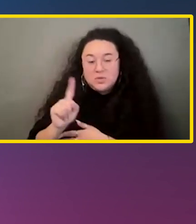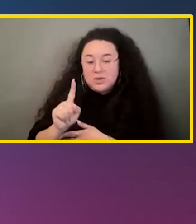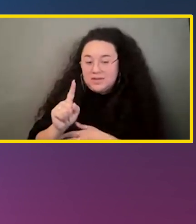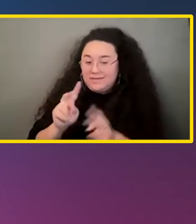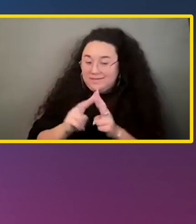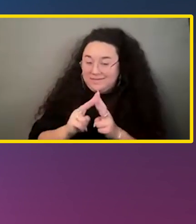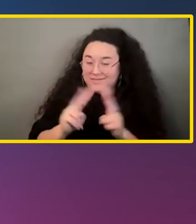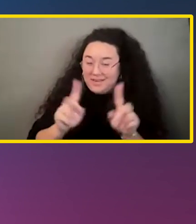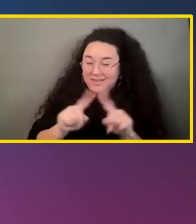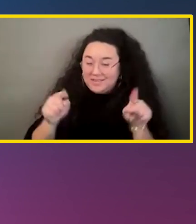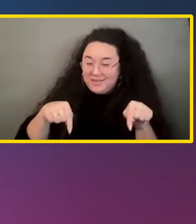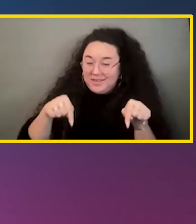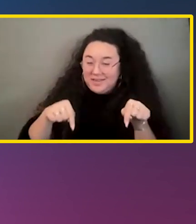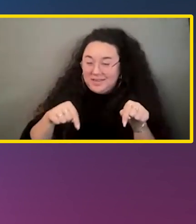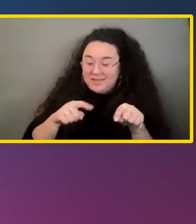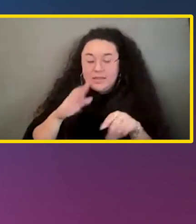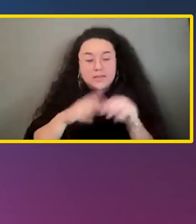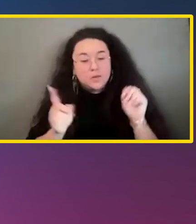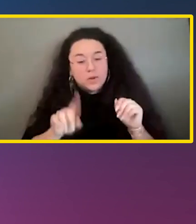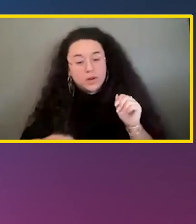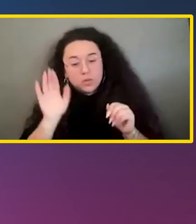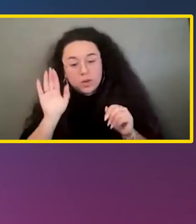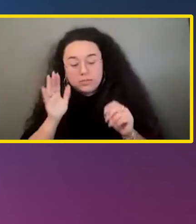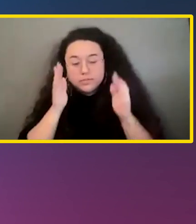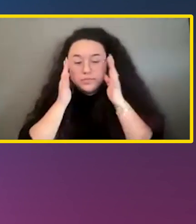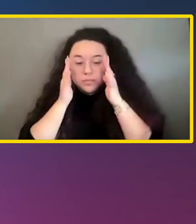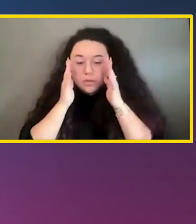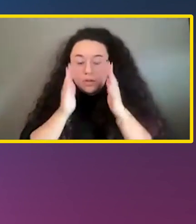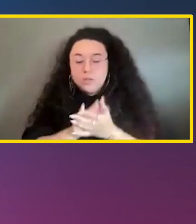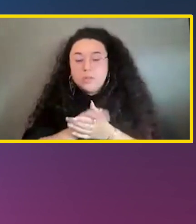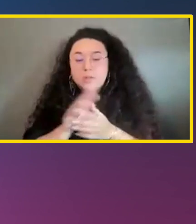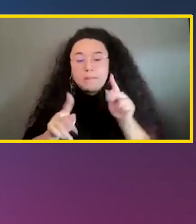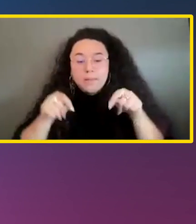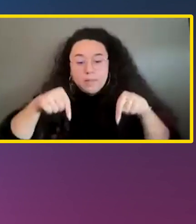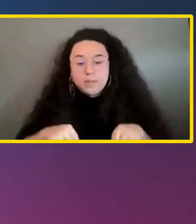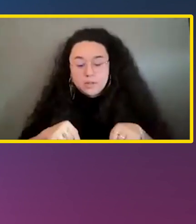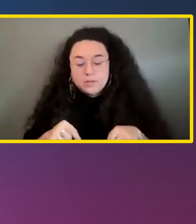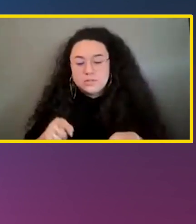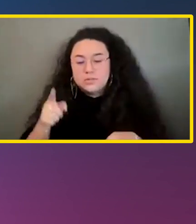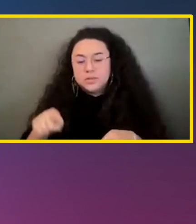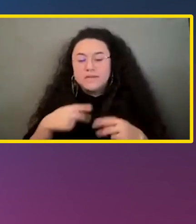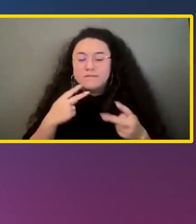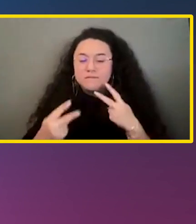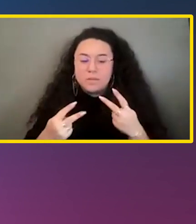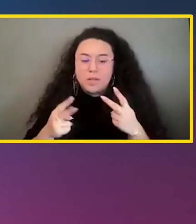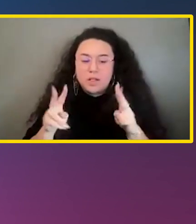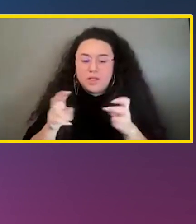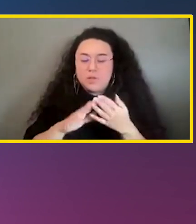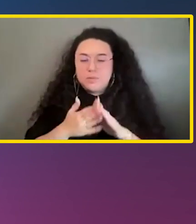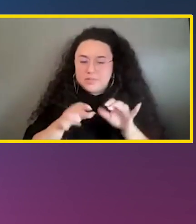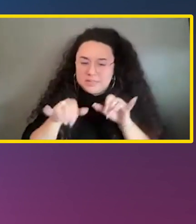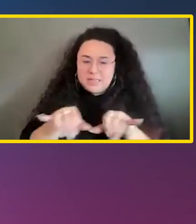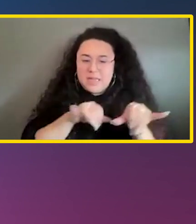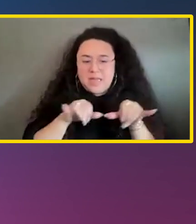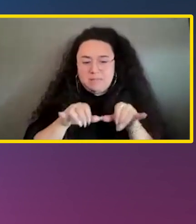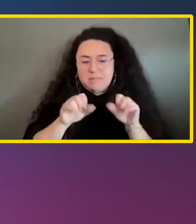is very different from where I grew up, the people here, their verbal community are all one.